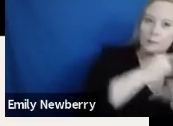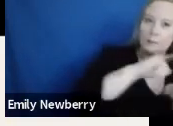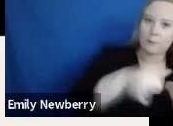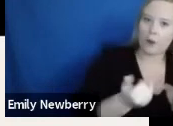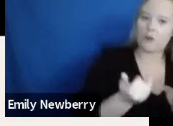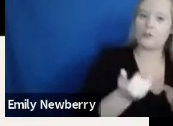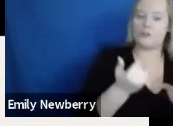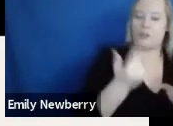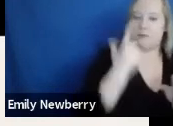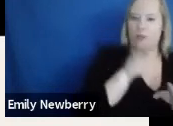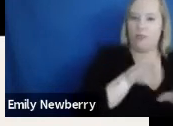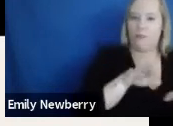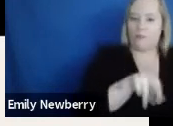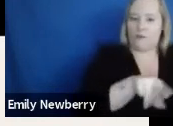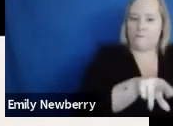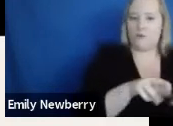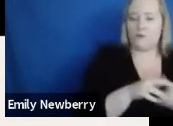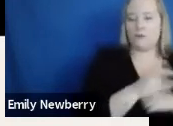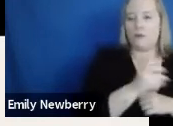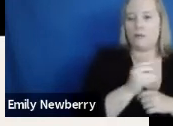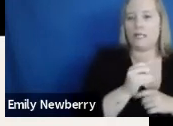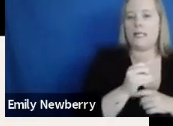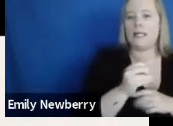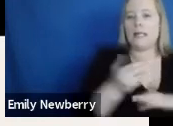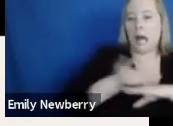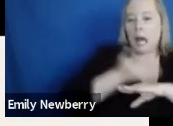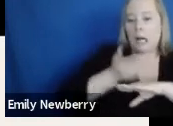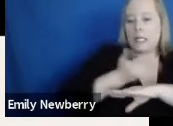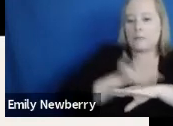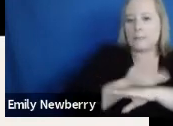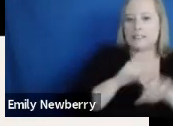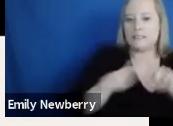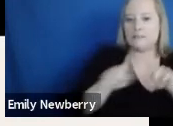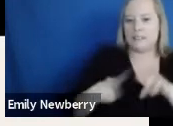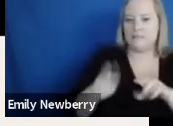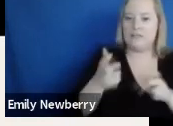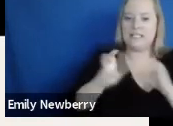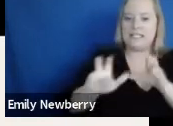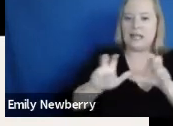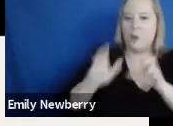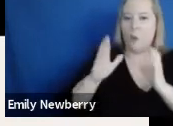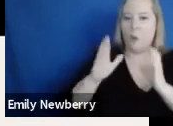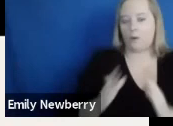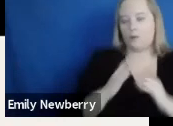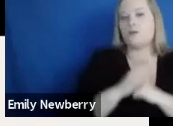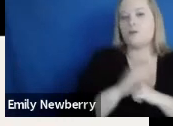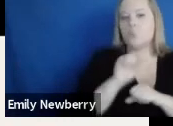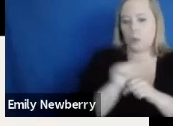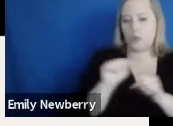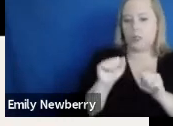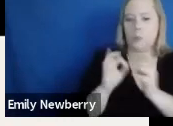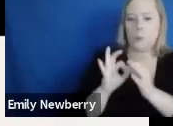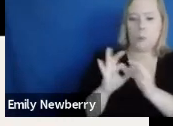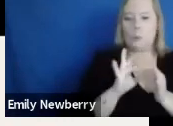River, and updates from various stakeholders working on the Animus